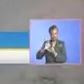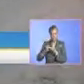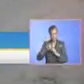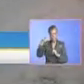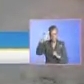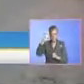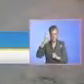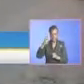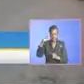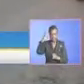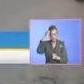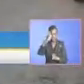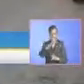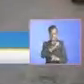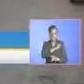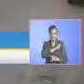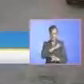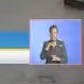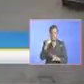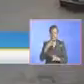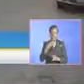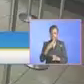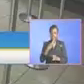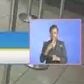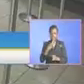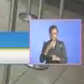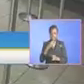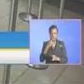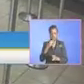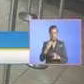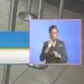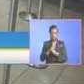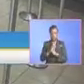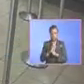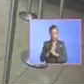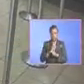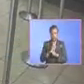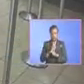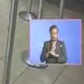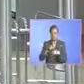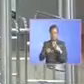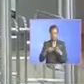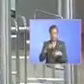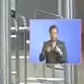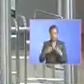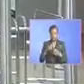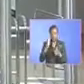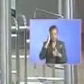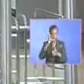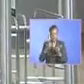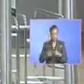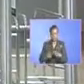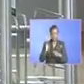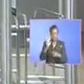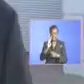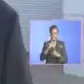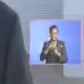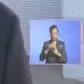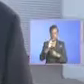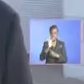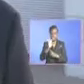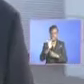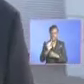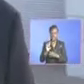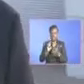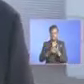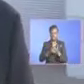work on a new airport in Georgetown to replace the current facility the island has outgrown will begin in 6 to 8 months. It's very important